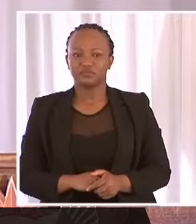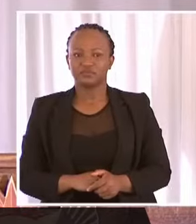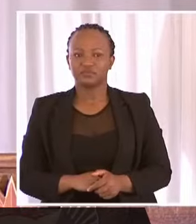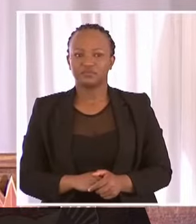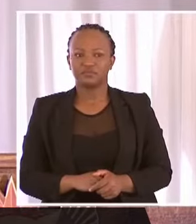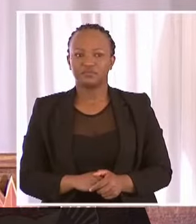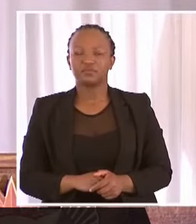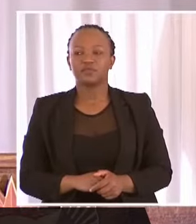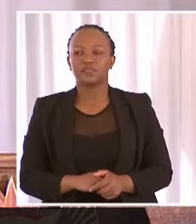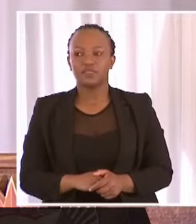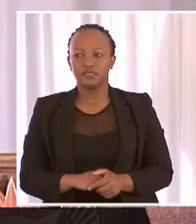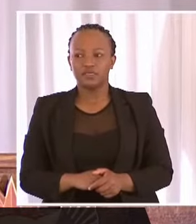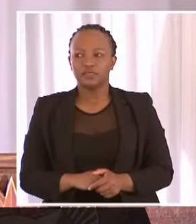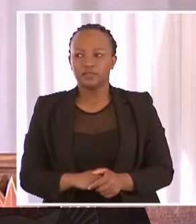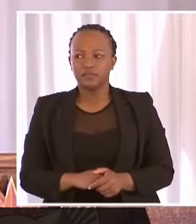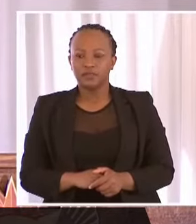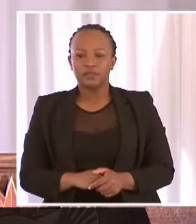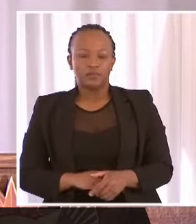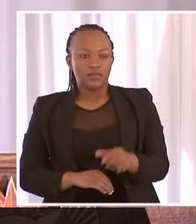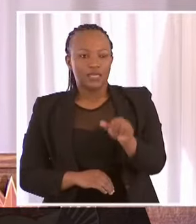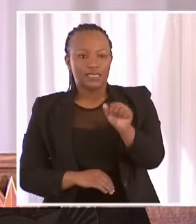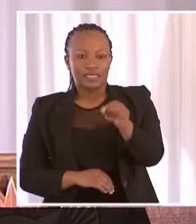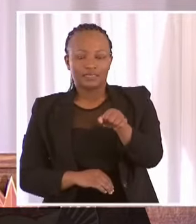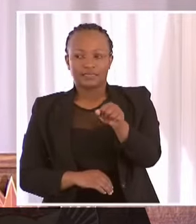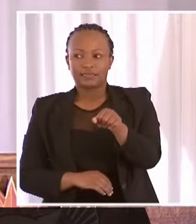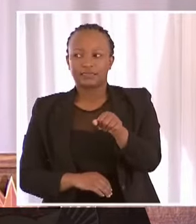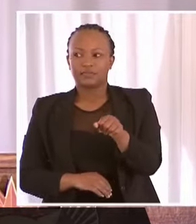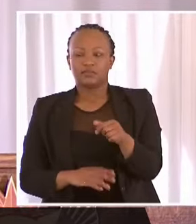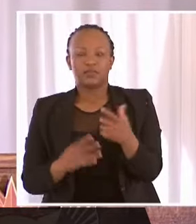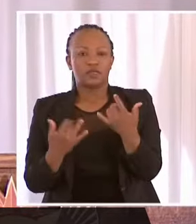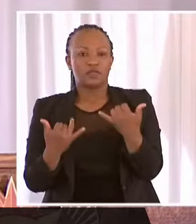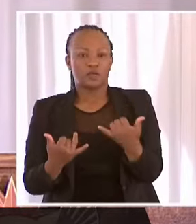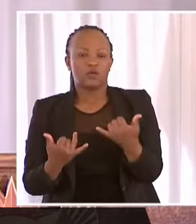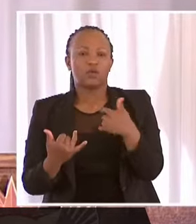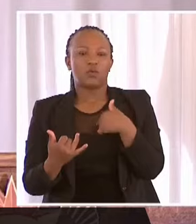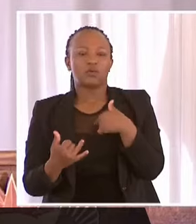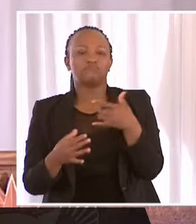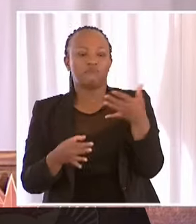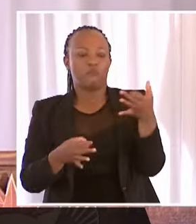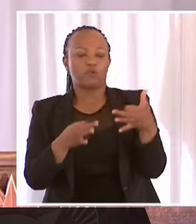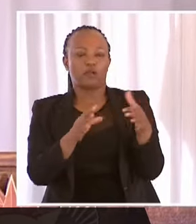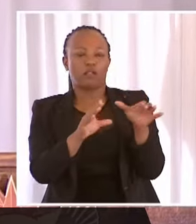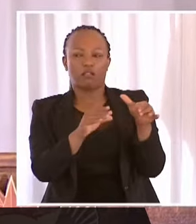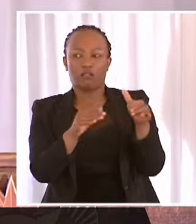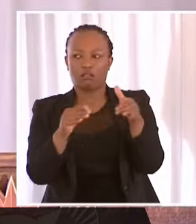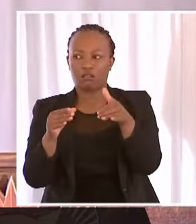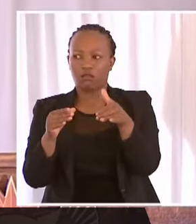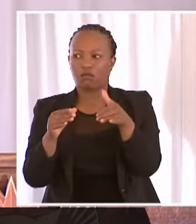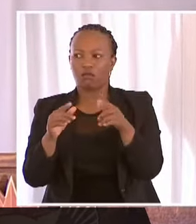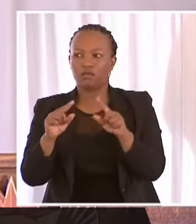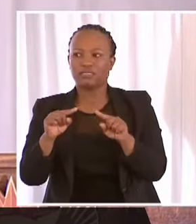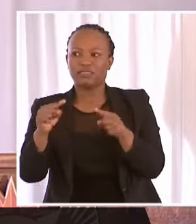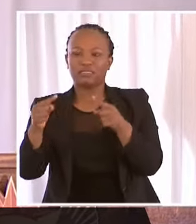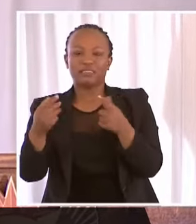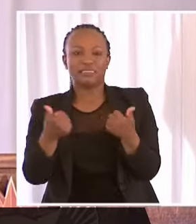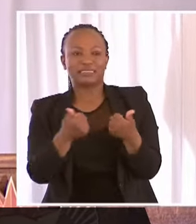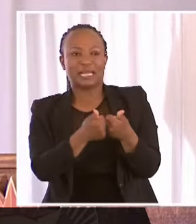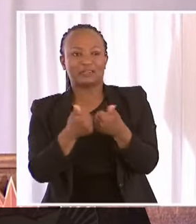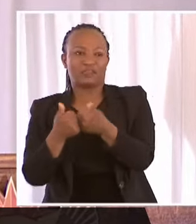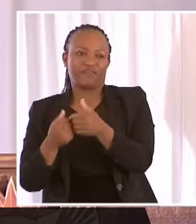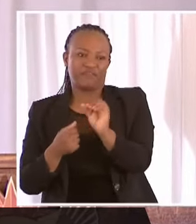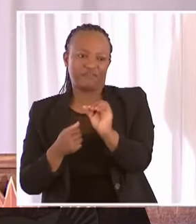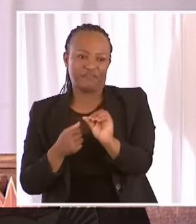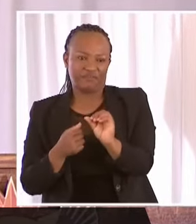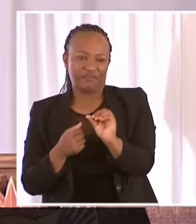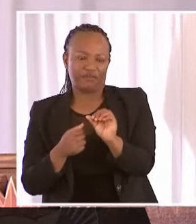during these challenging times for our movement, many lessons